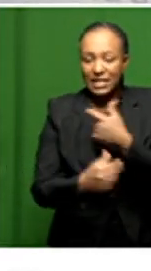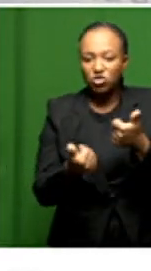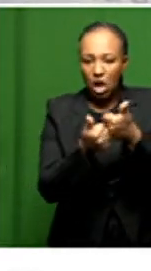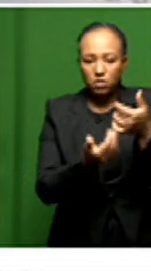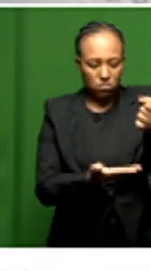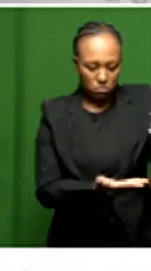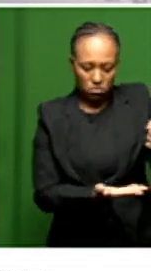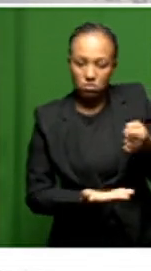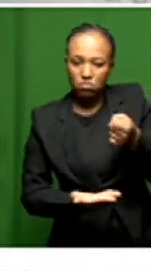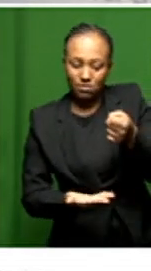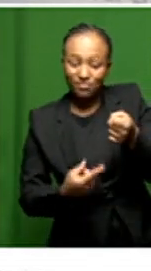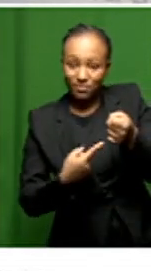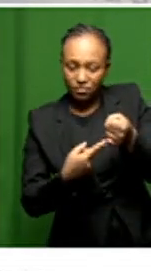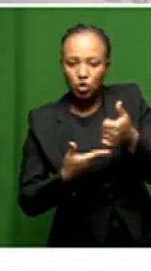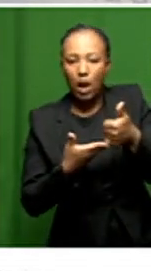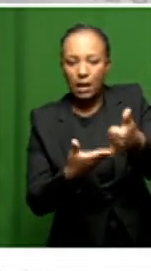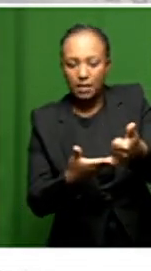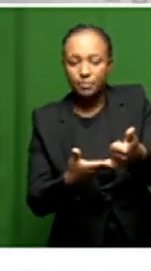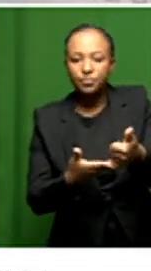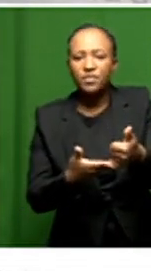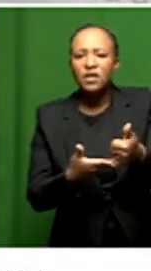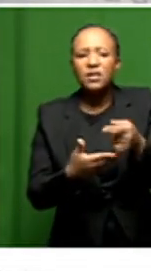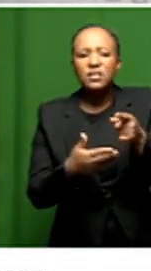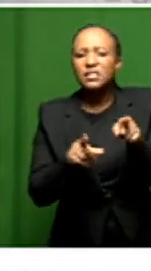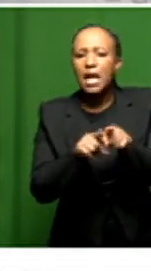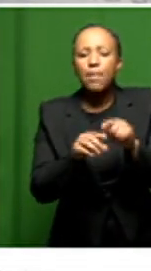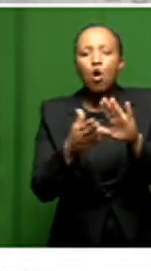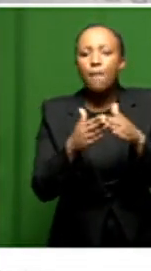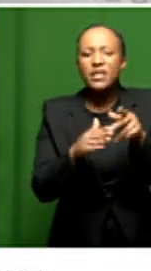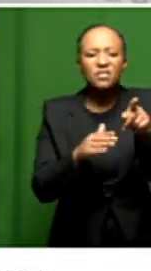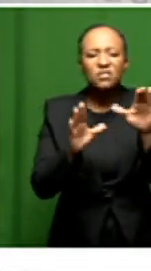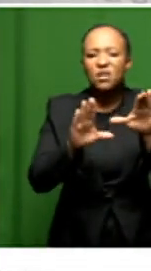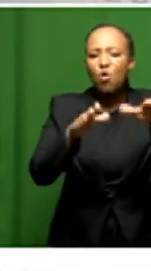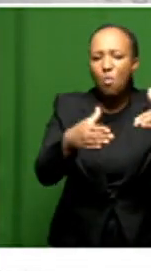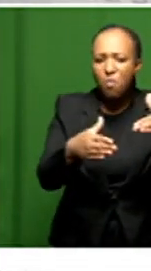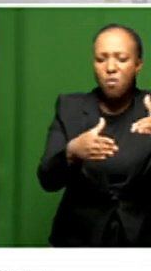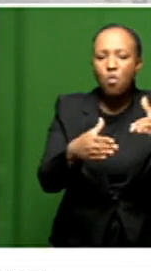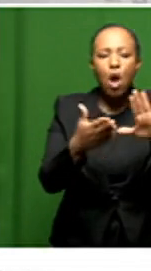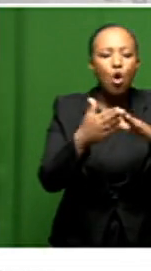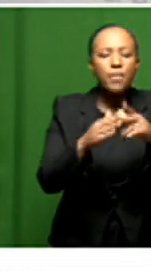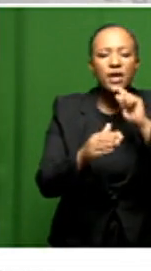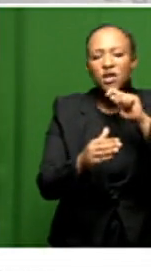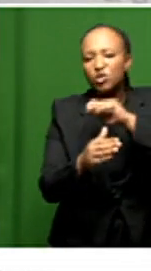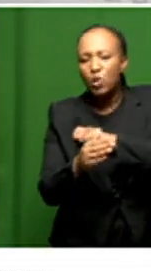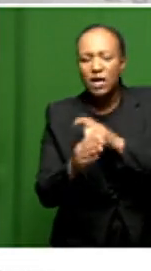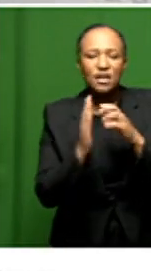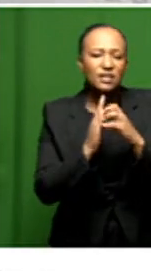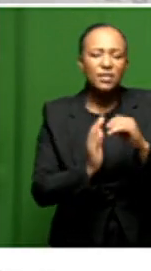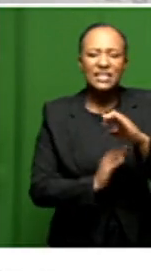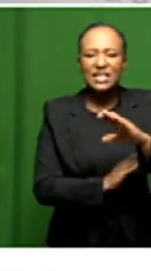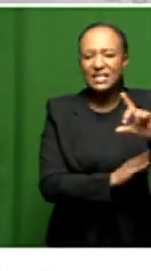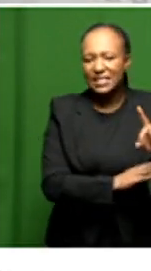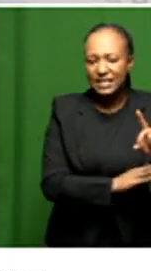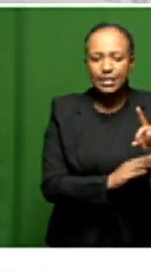from, also those community formations that are trusted in communities, your early childhood development